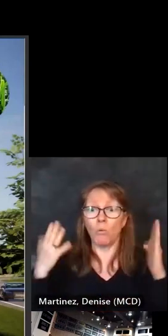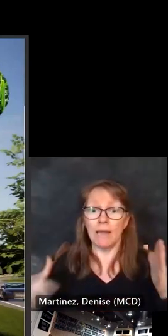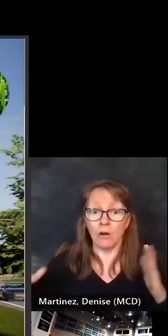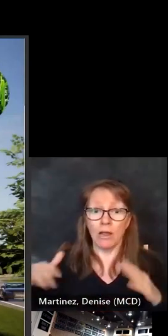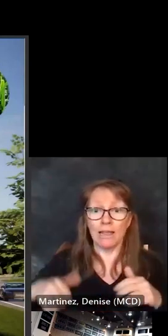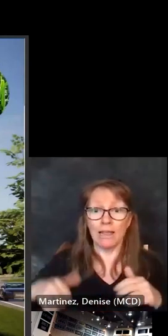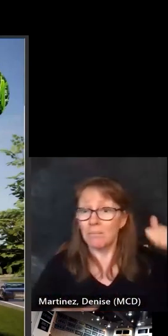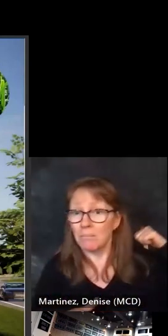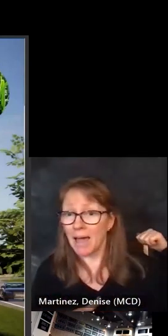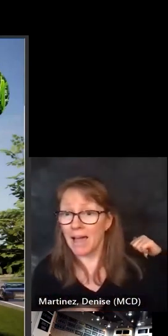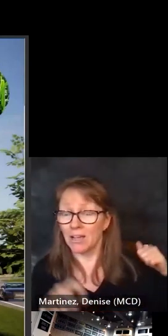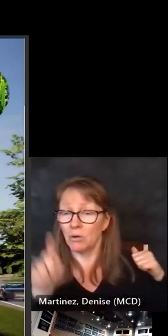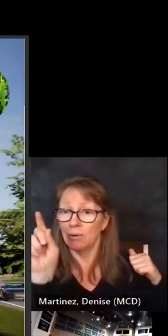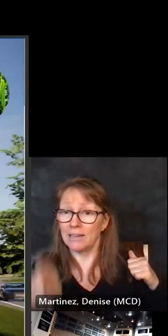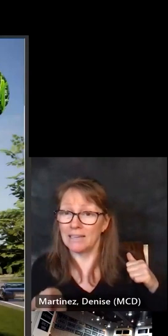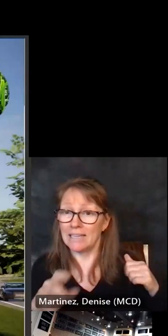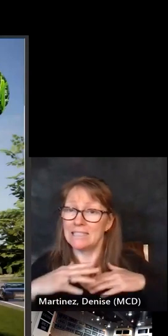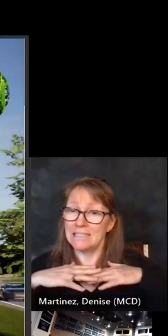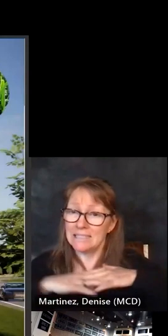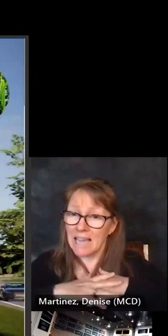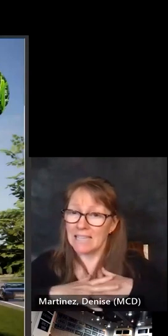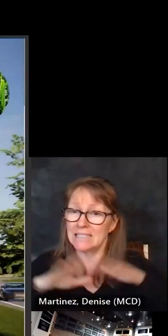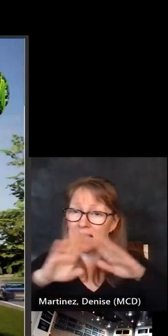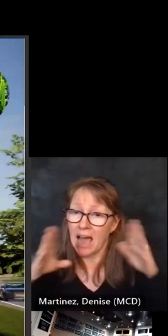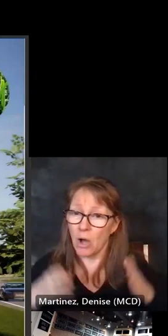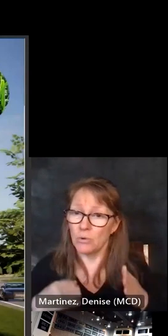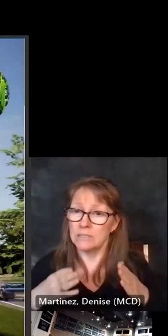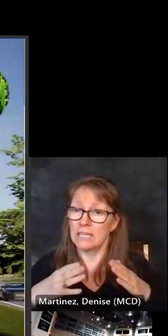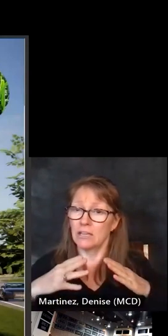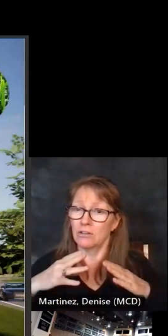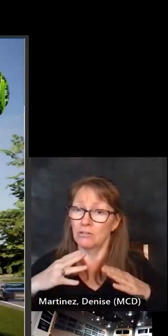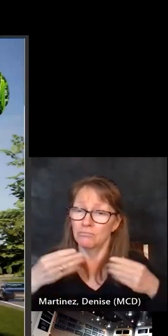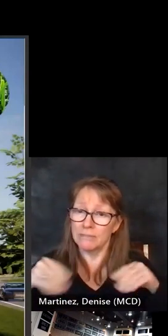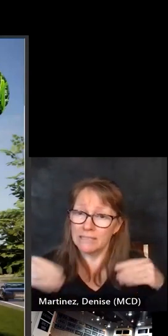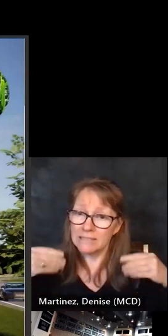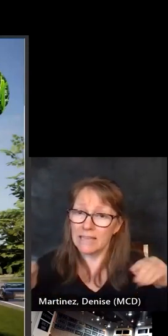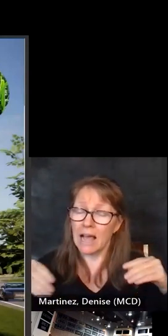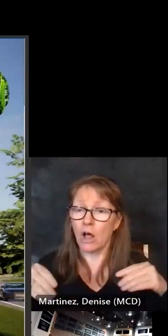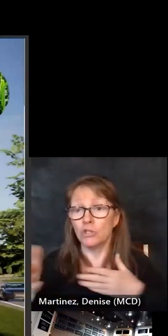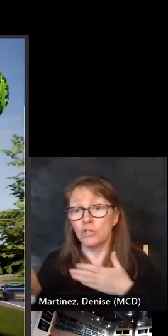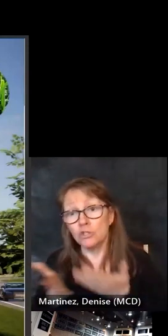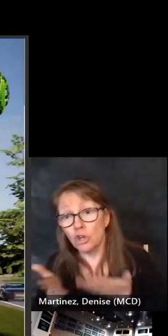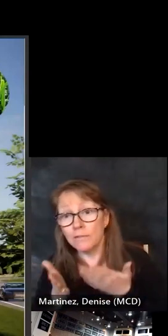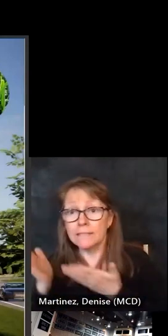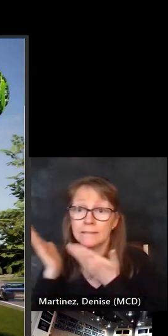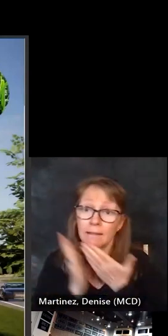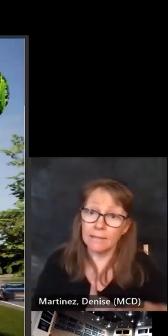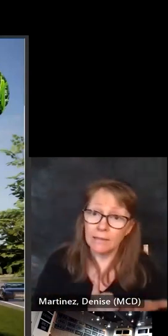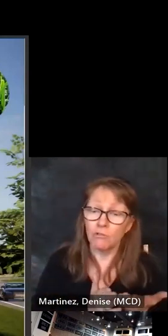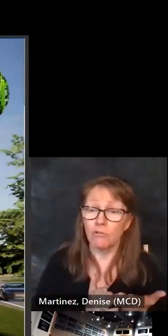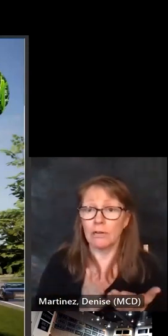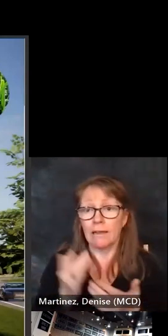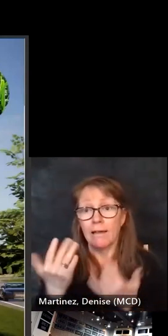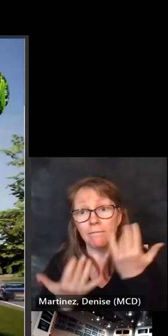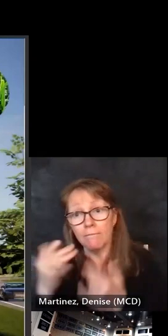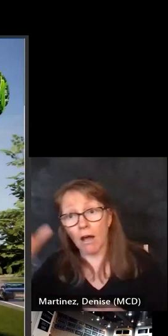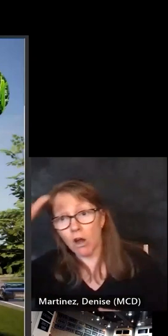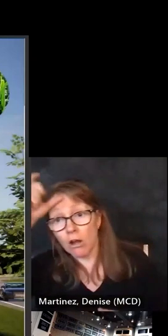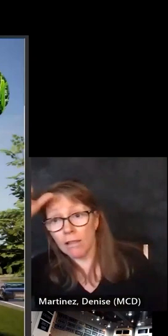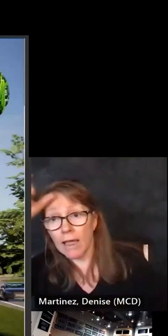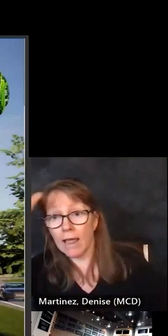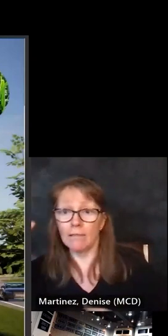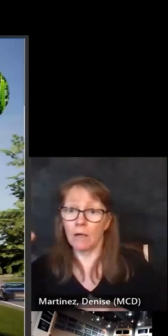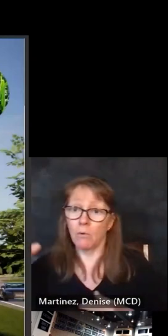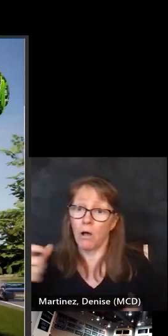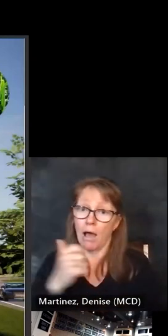need space to serve dense housing and retail, service, delivery, garbage lanes, and a fire lane that'll also serve the bus